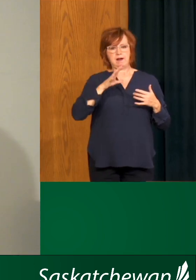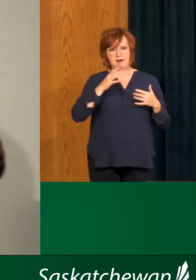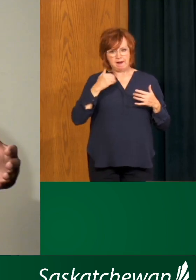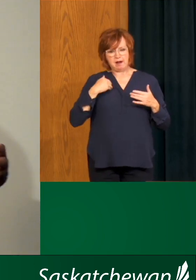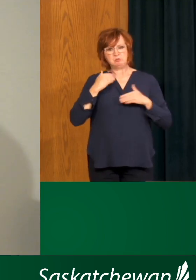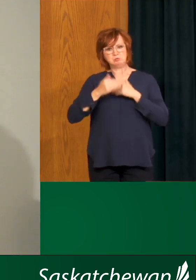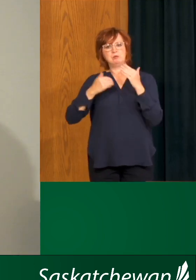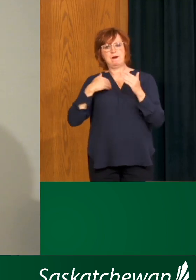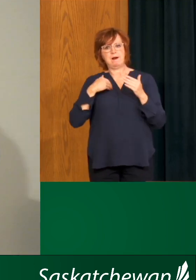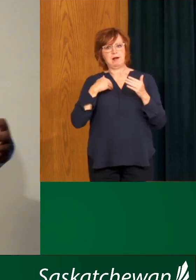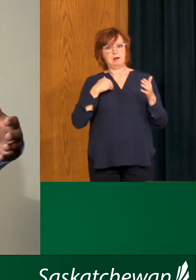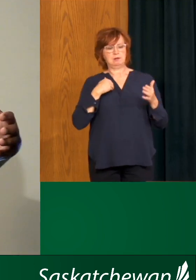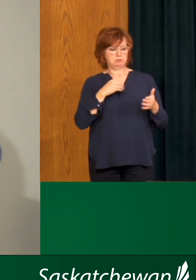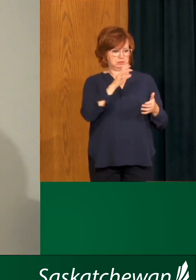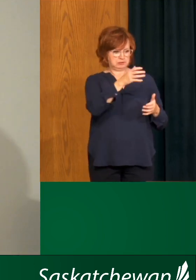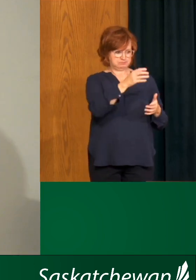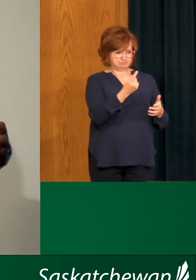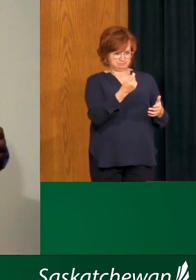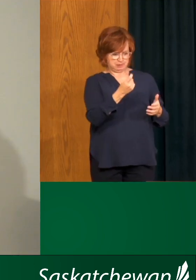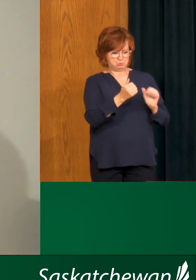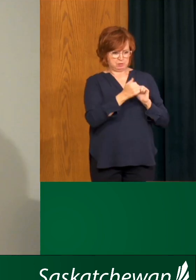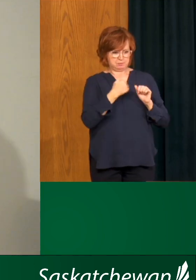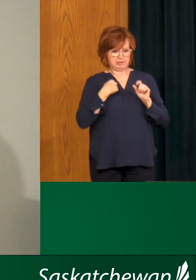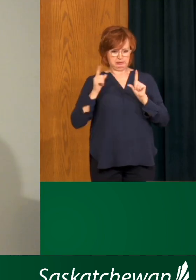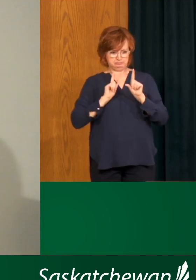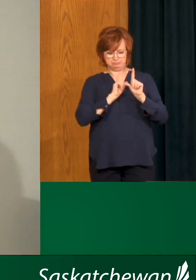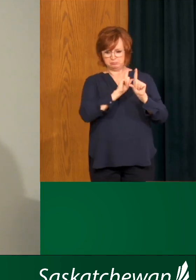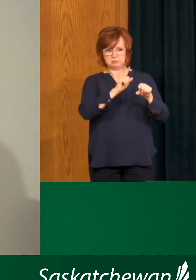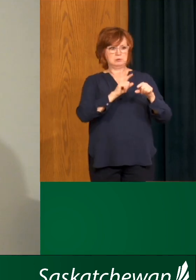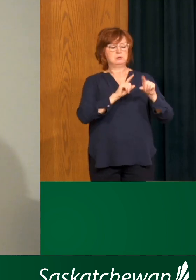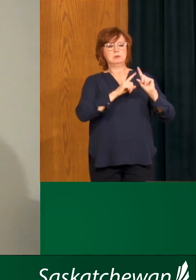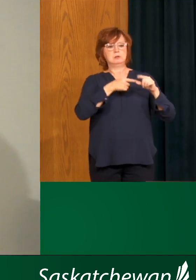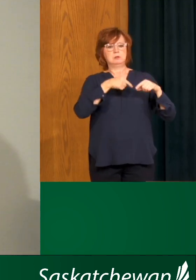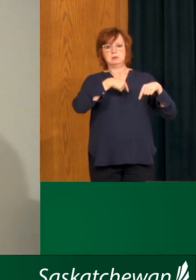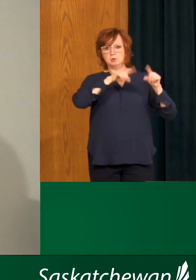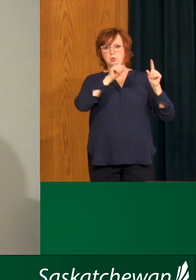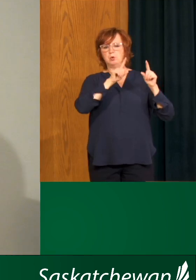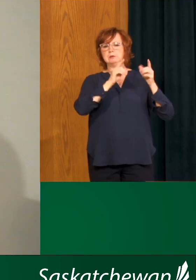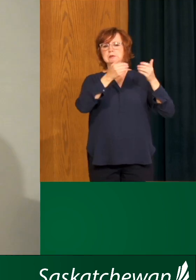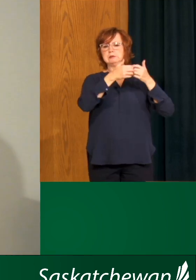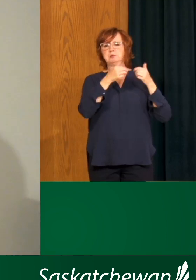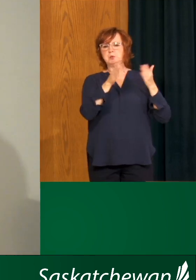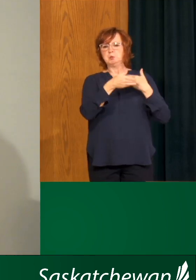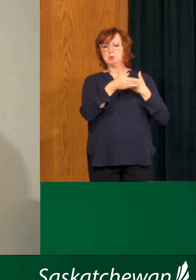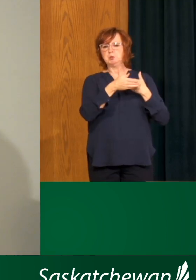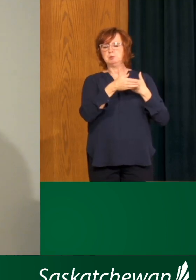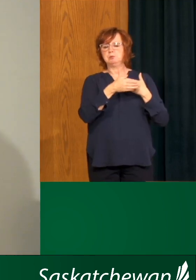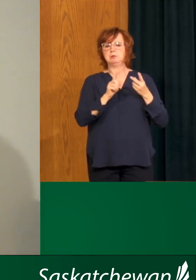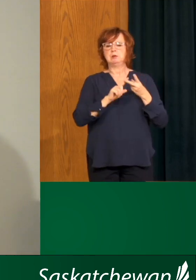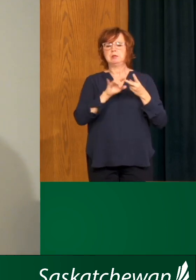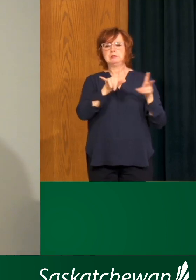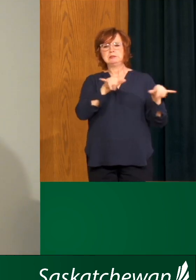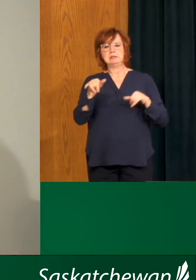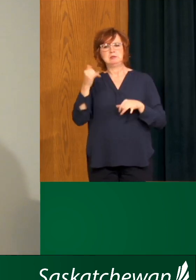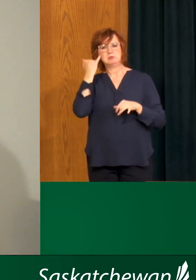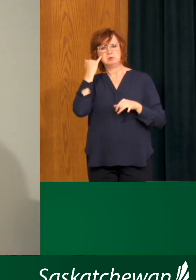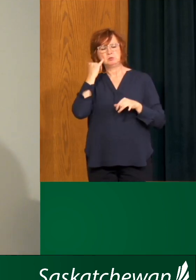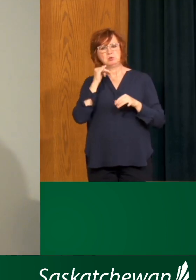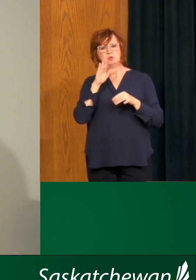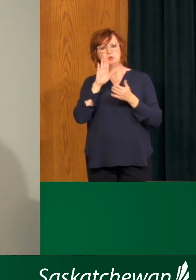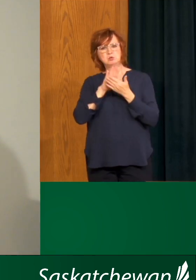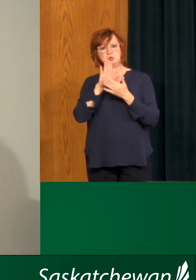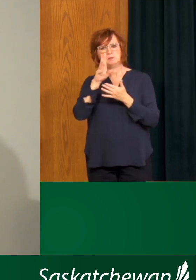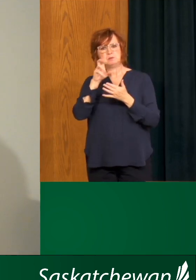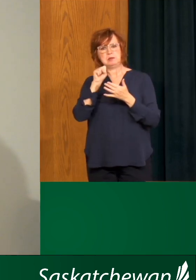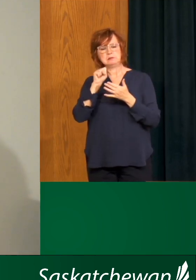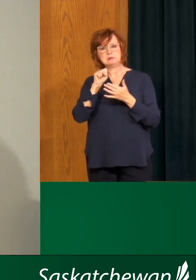sit 2 meters apart or 2 rows apart in the bus and go home. We know that 2-meter distance will prevent transmission